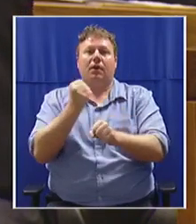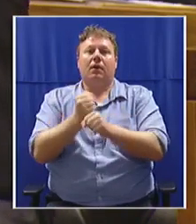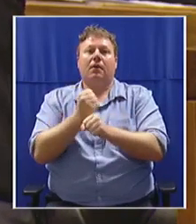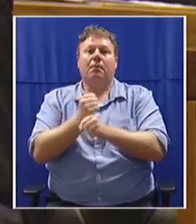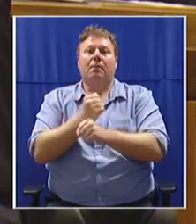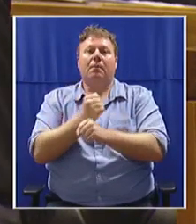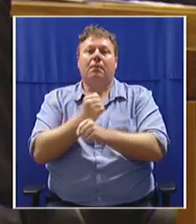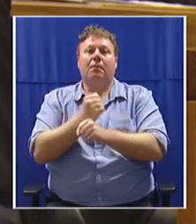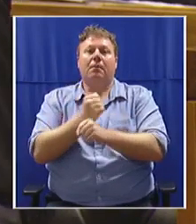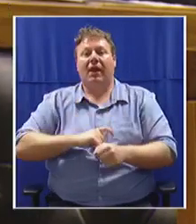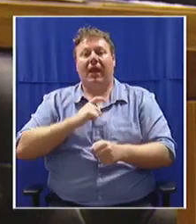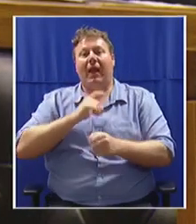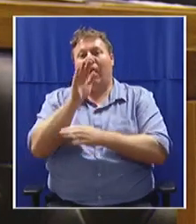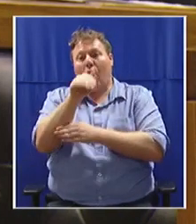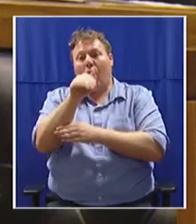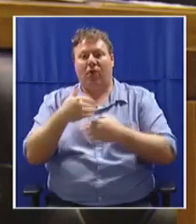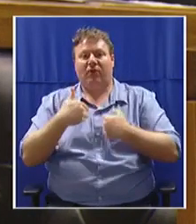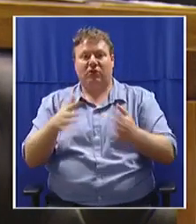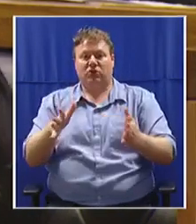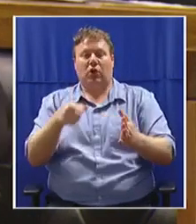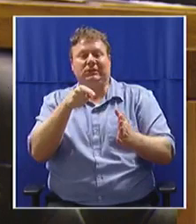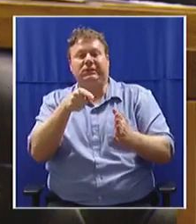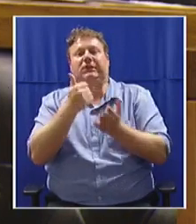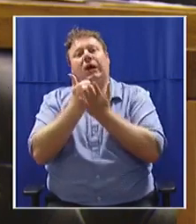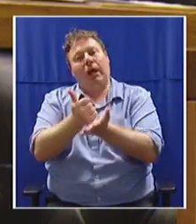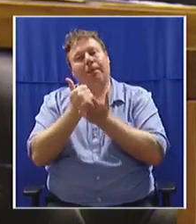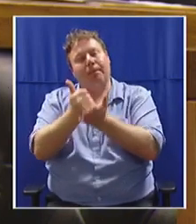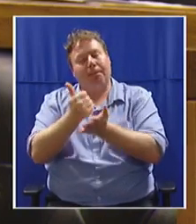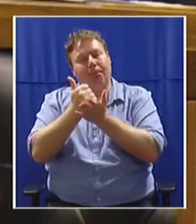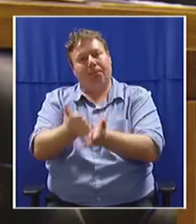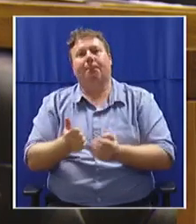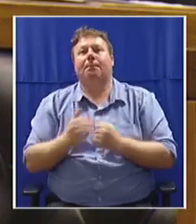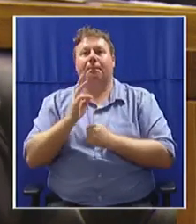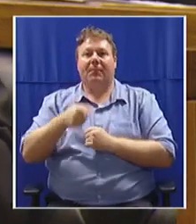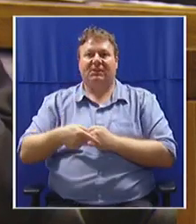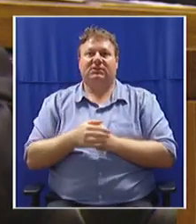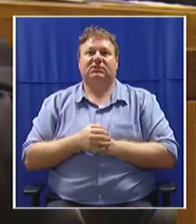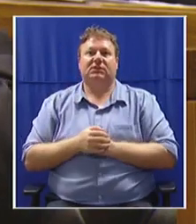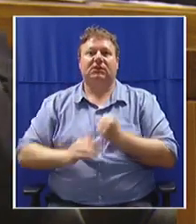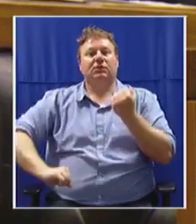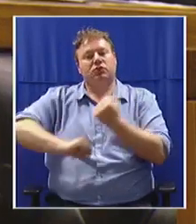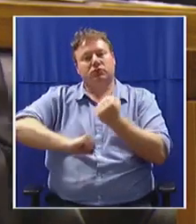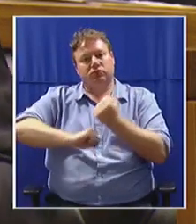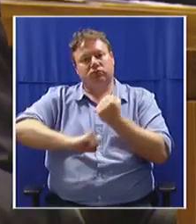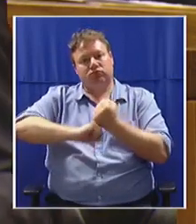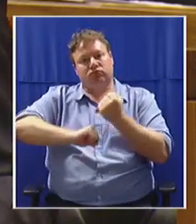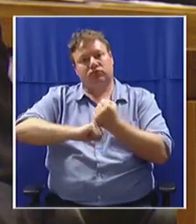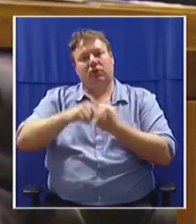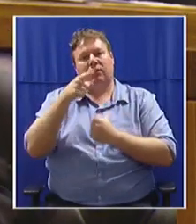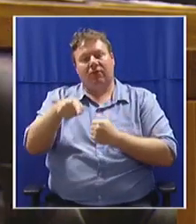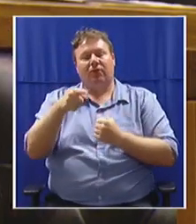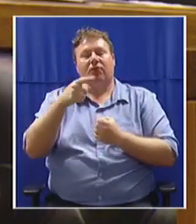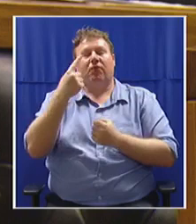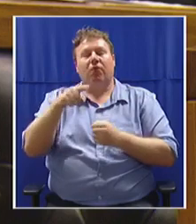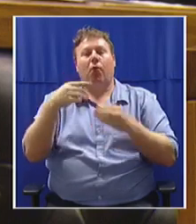aftercare, when an SMME starts getting business, it must be supported in terms of business